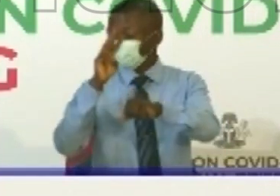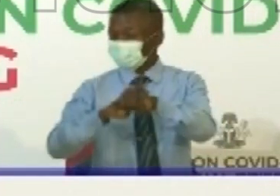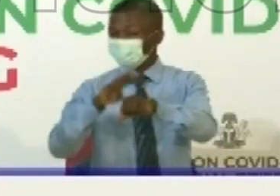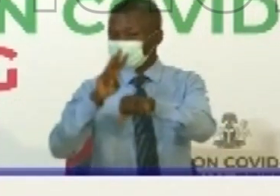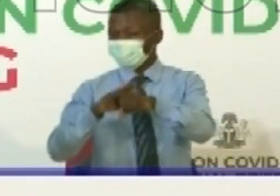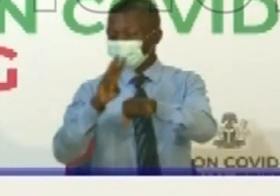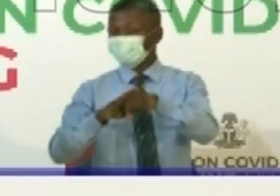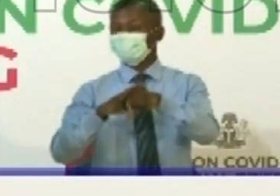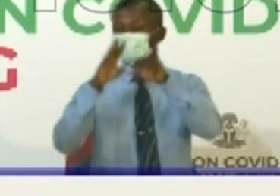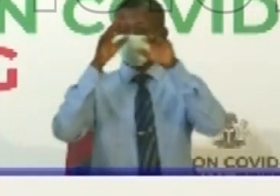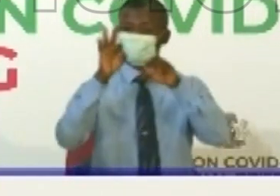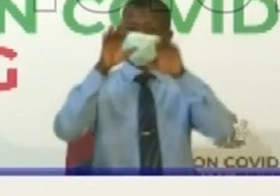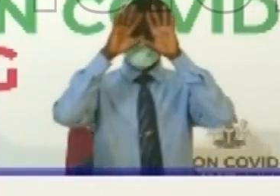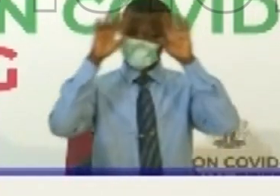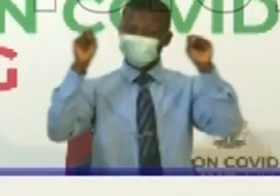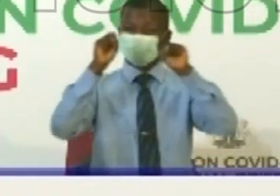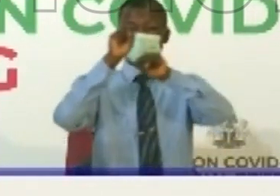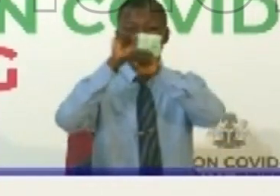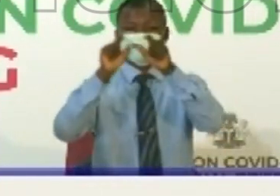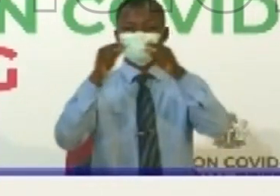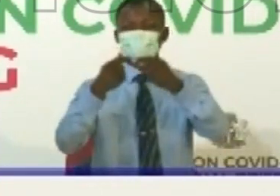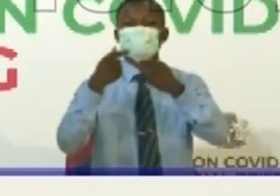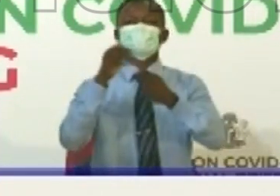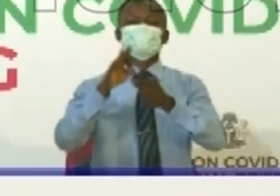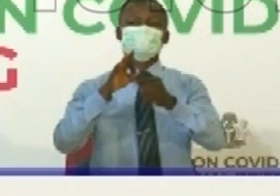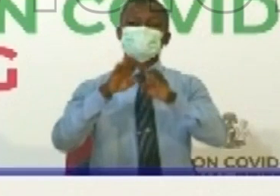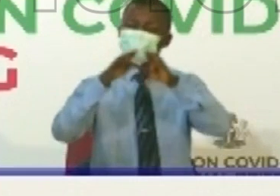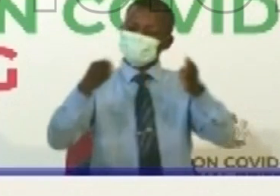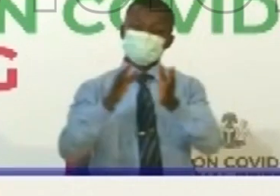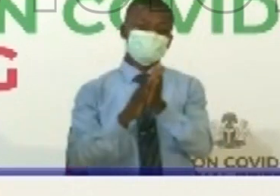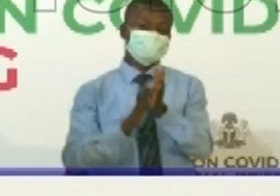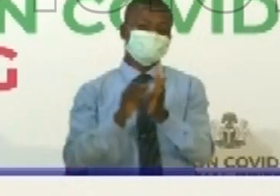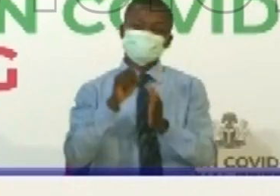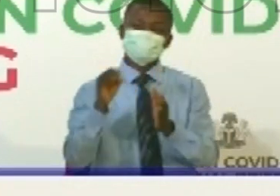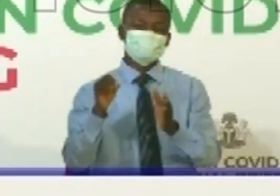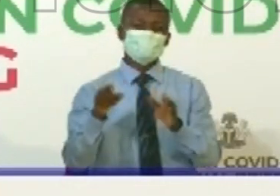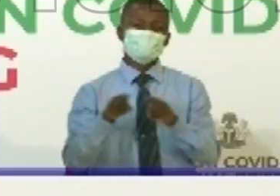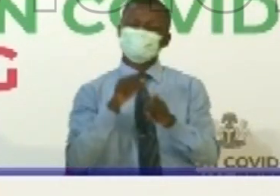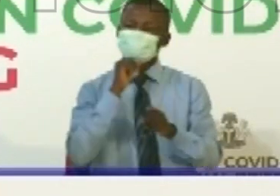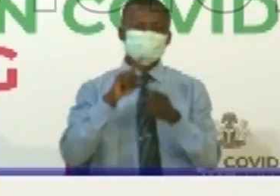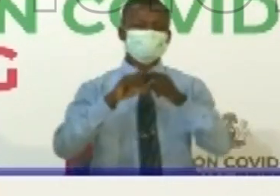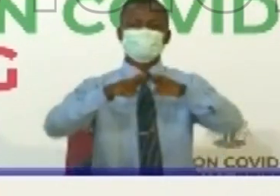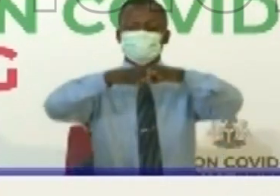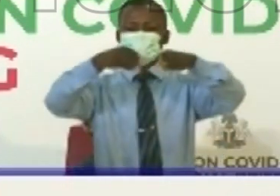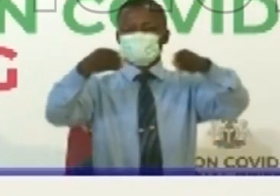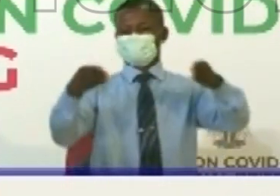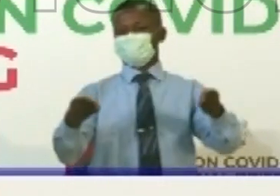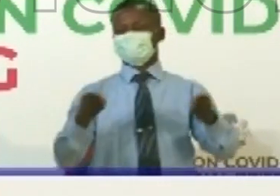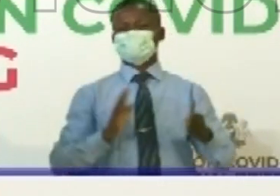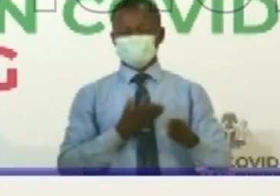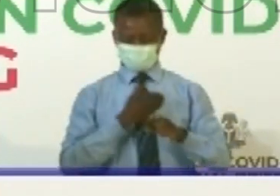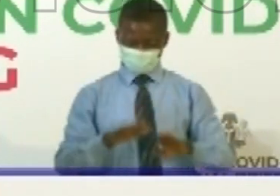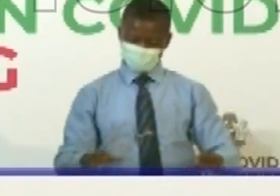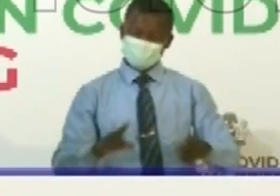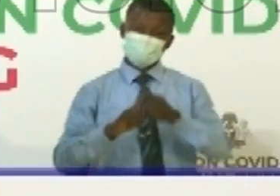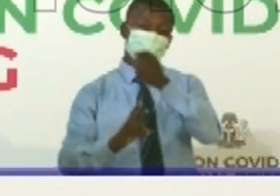the Presidential Task Force on the reopening of schools so as not to expose our children to the risk of